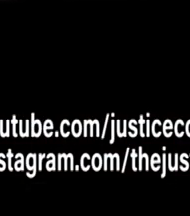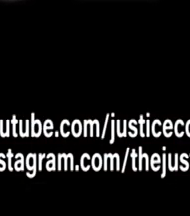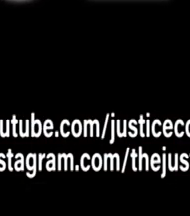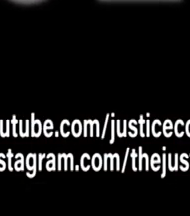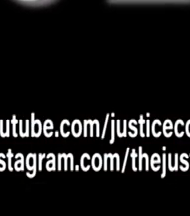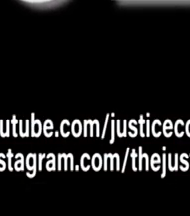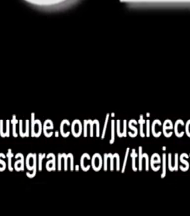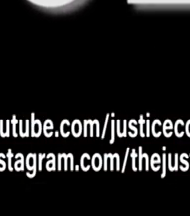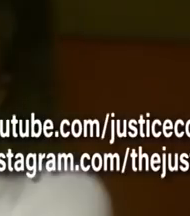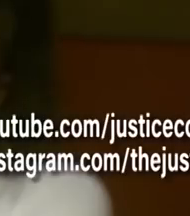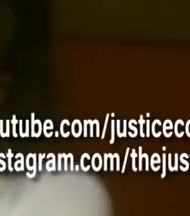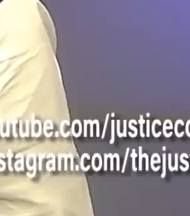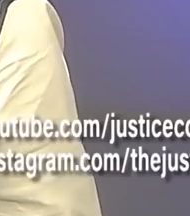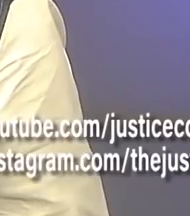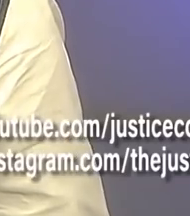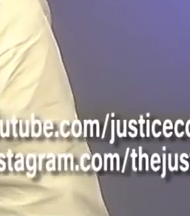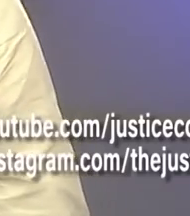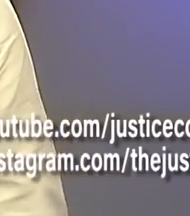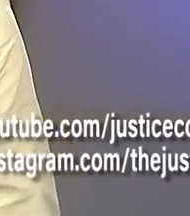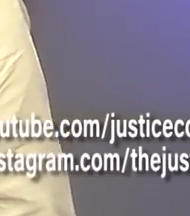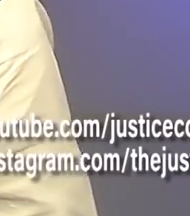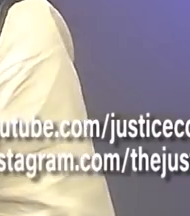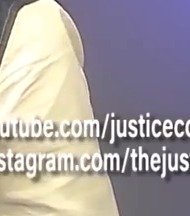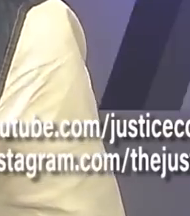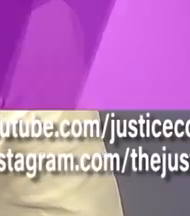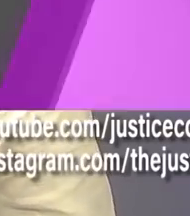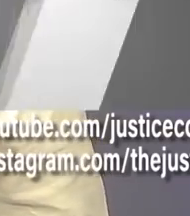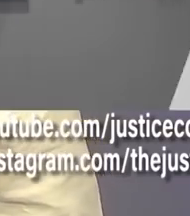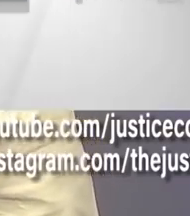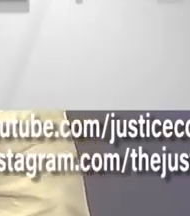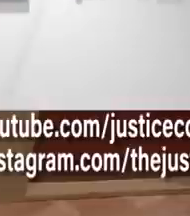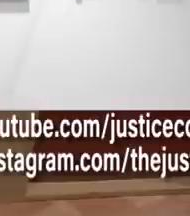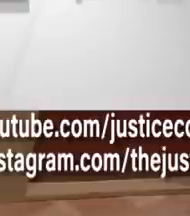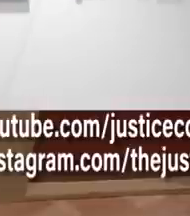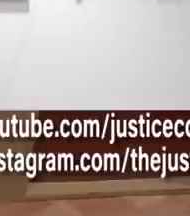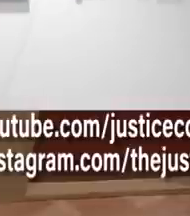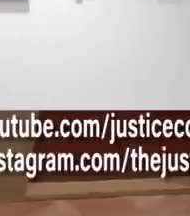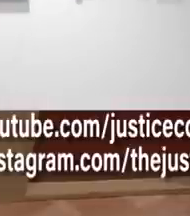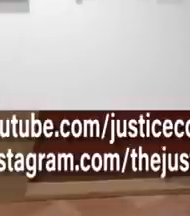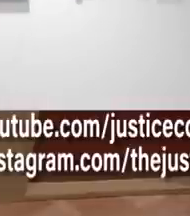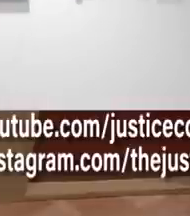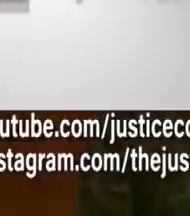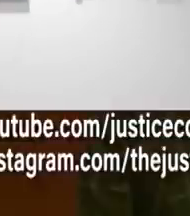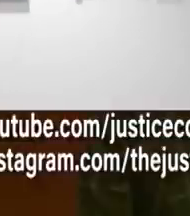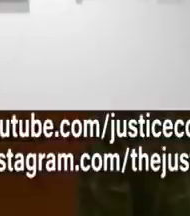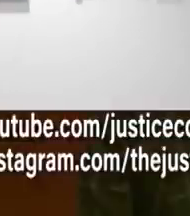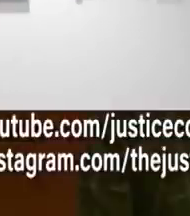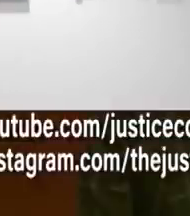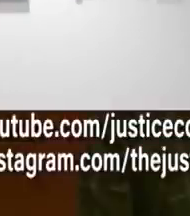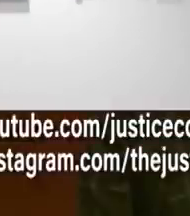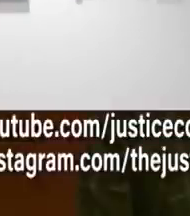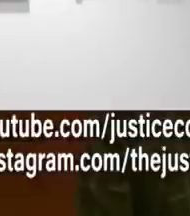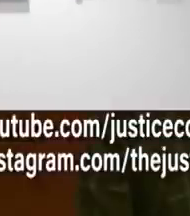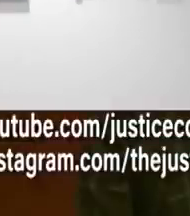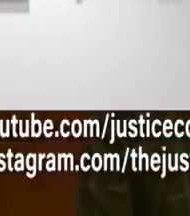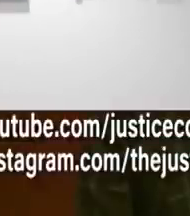not ashamed. Pastor Donald, why are you not picking my calls? Why haven't you paid the balance up till now? Telling the honorable court that I have not been calling him, I've not been picking his